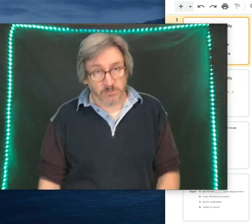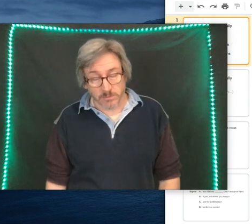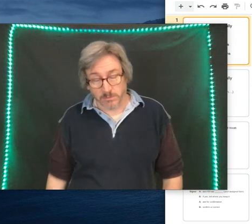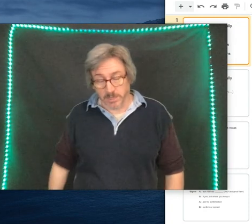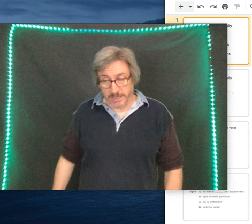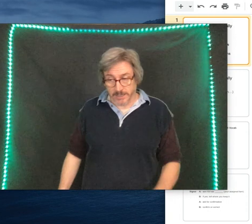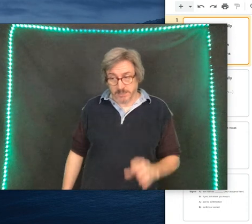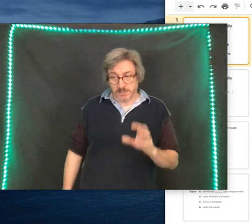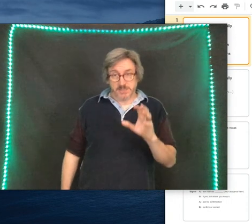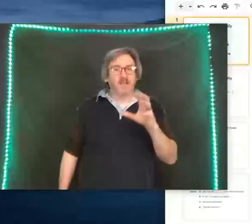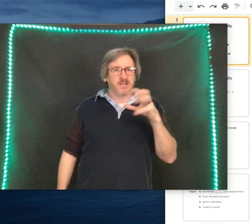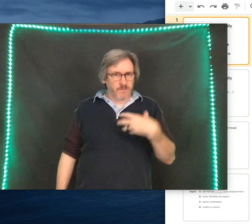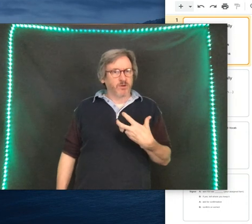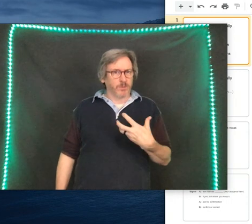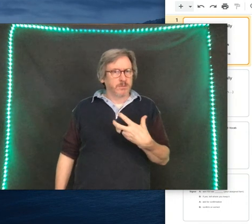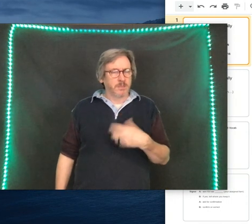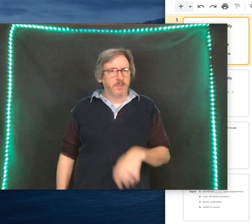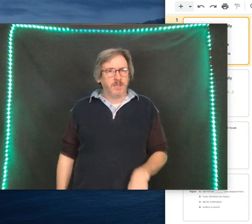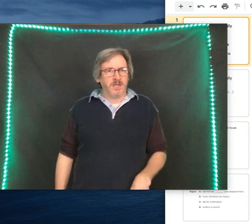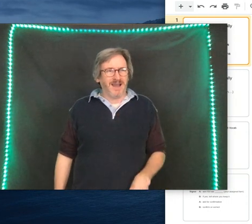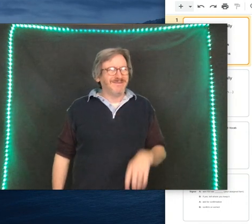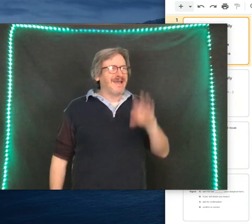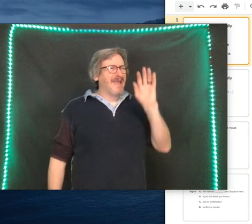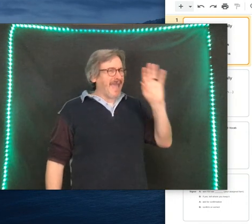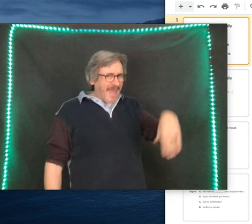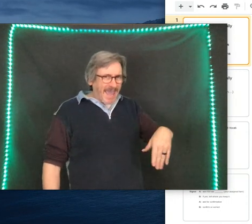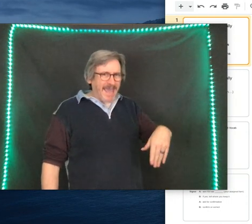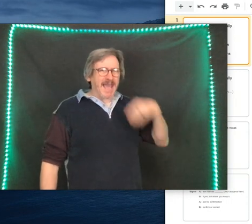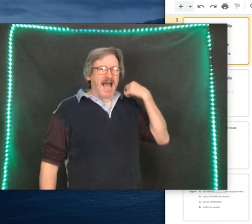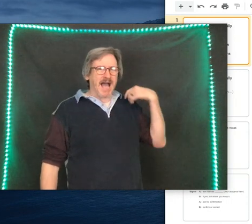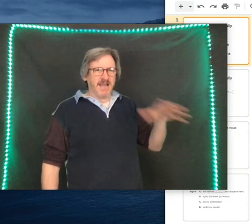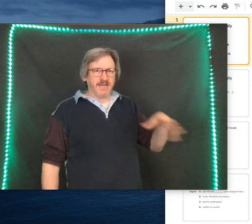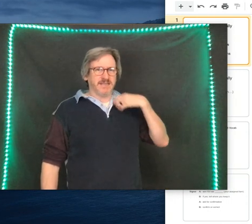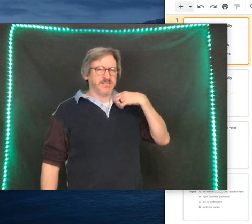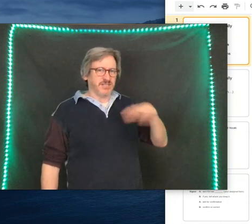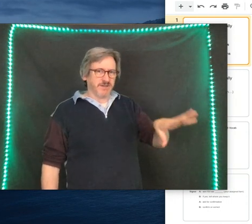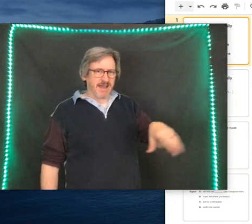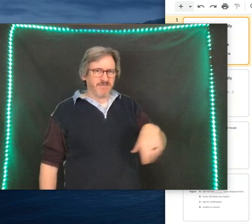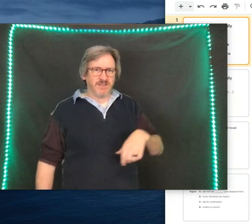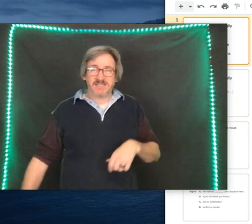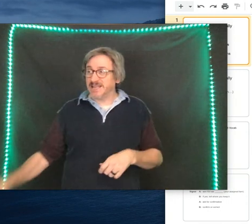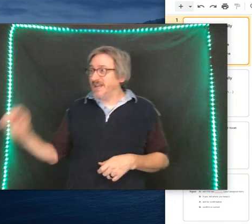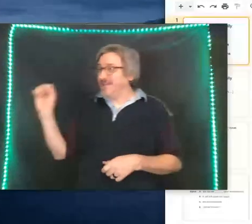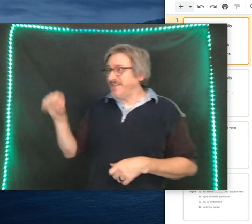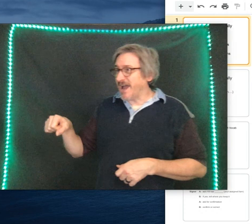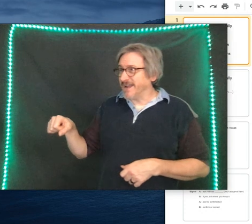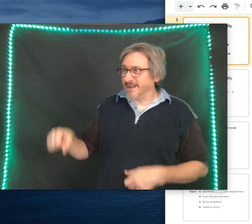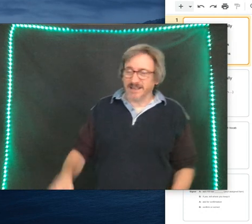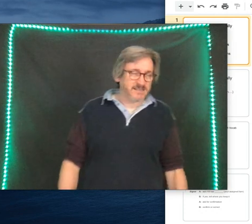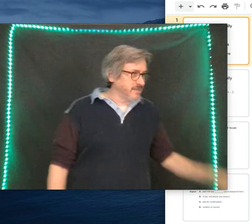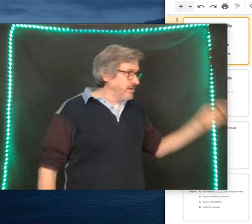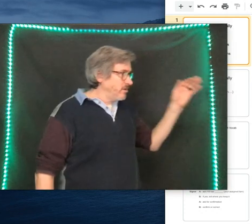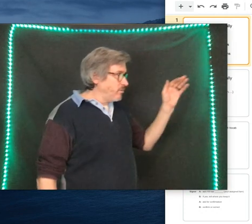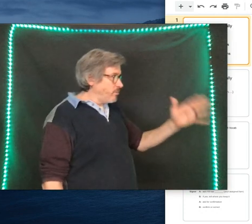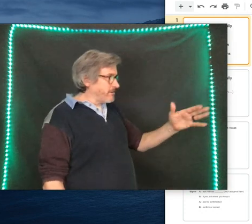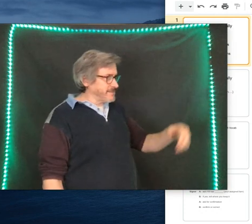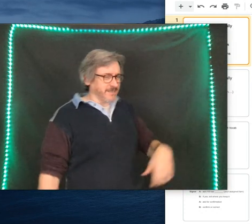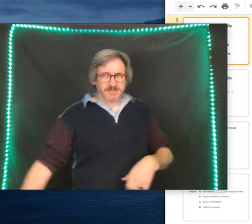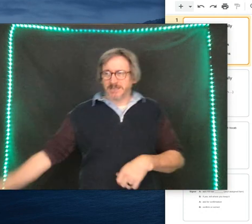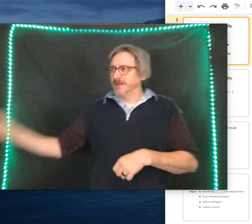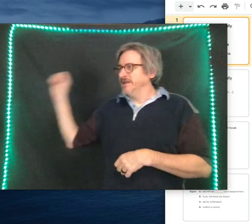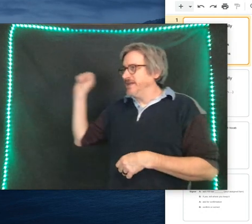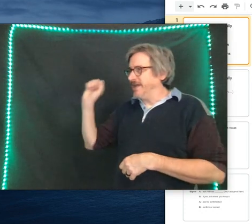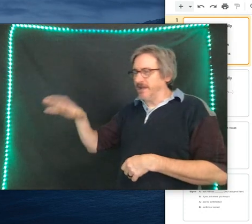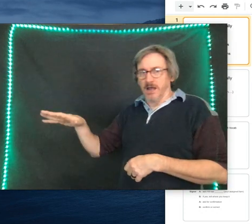is comfortable. Of hey, I need this. Do you have this? Yeah, I got this. Where is